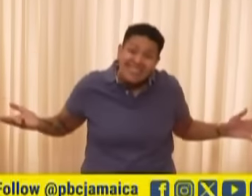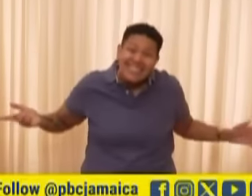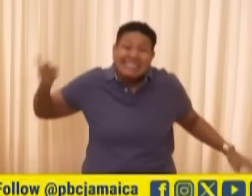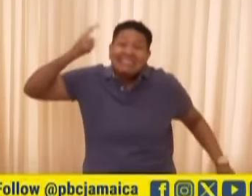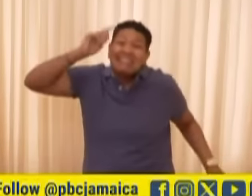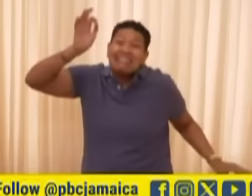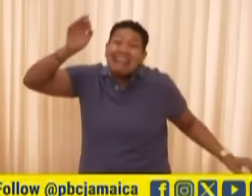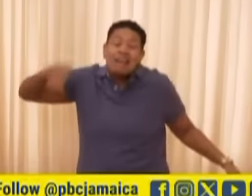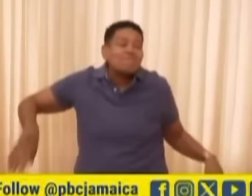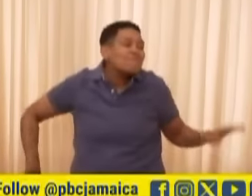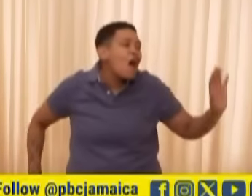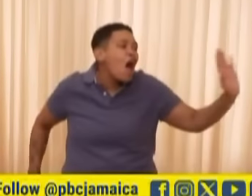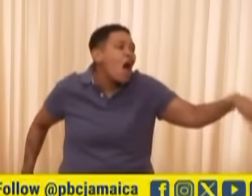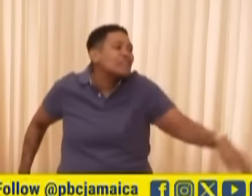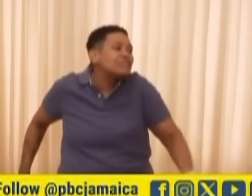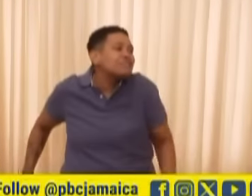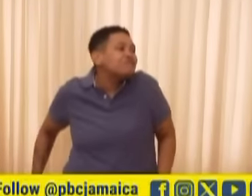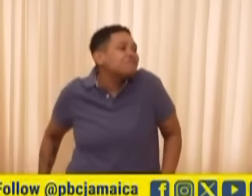this seriously.